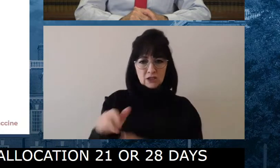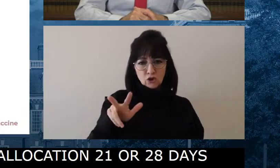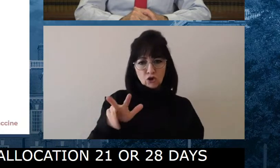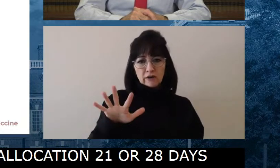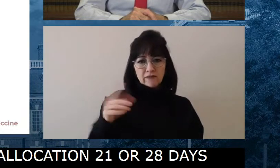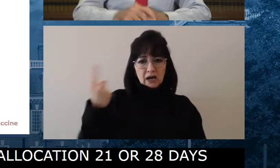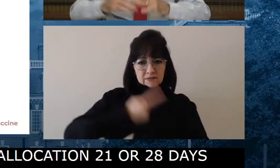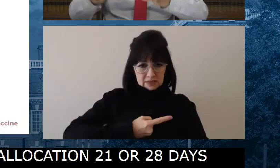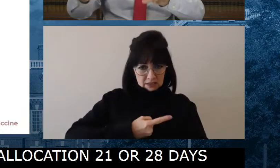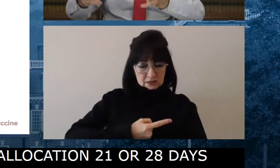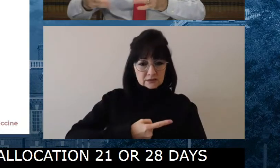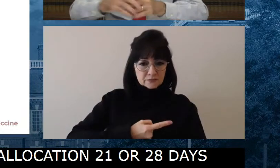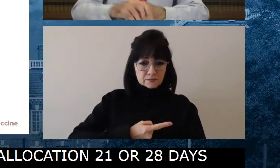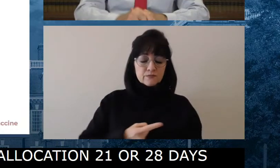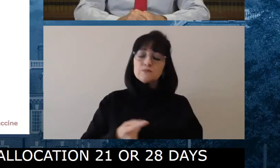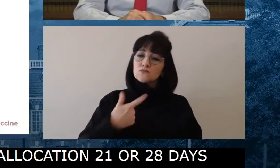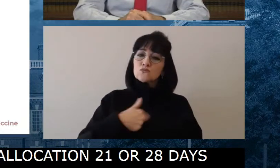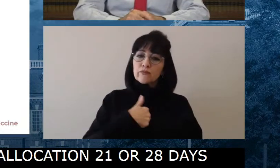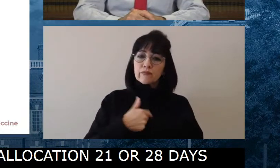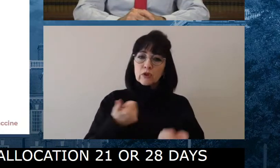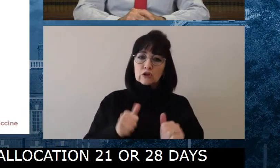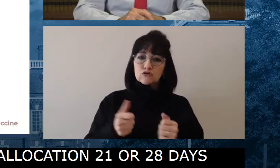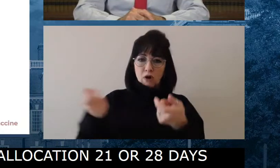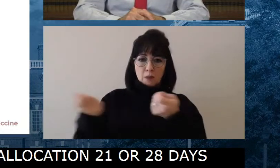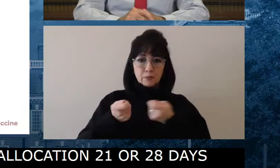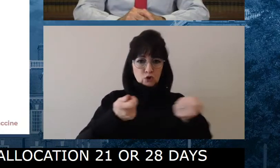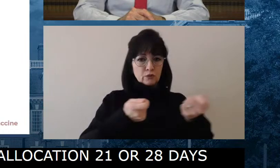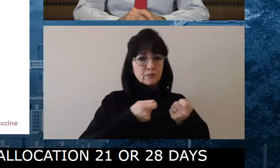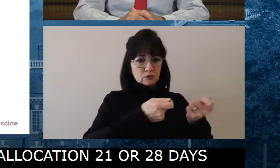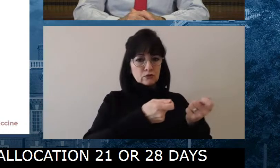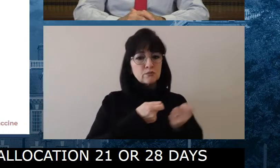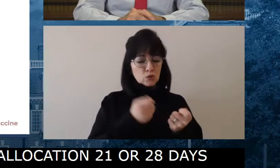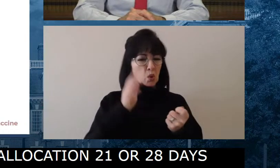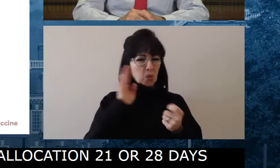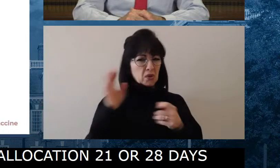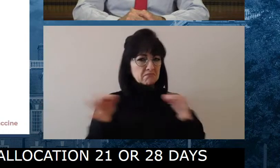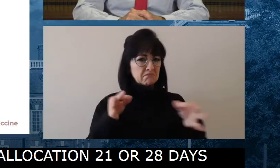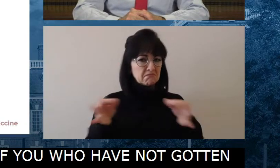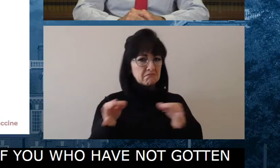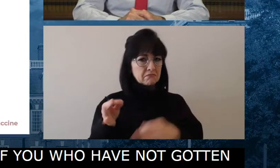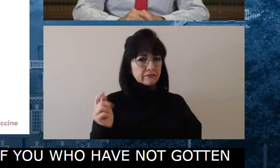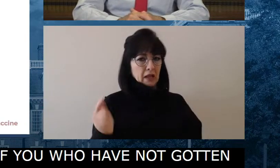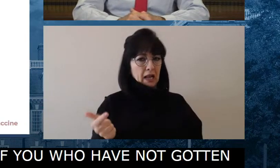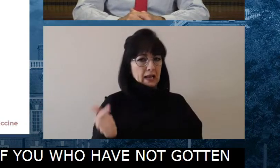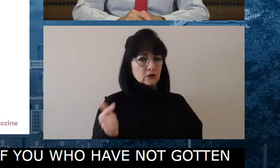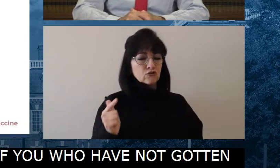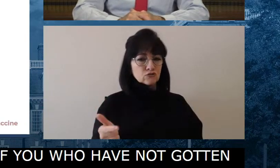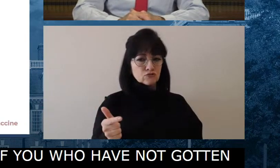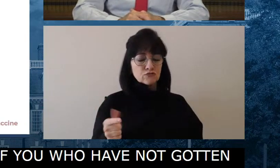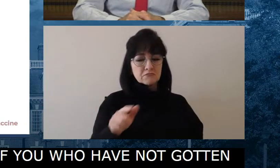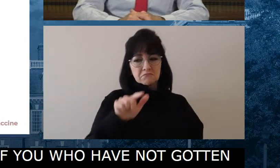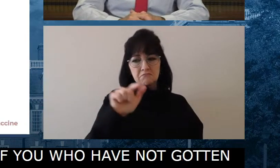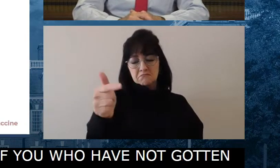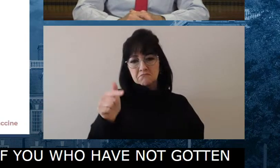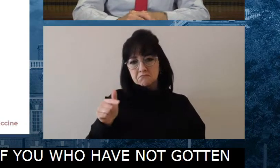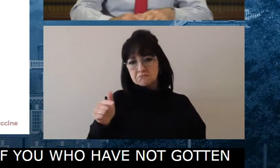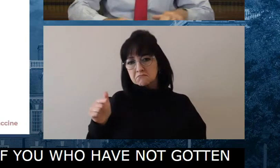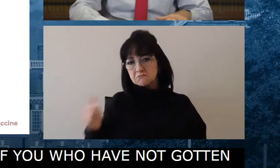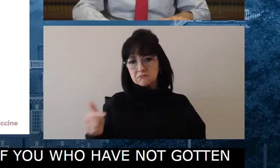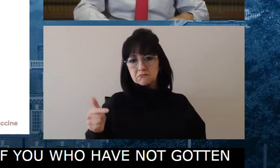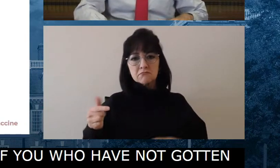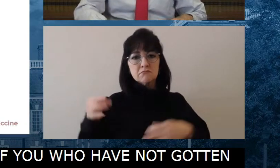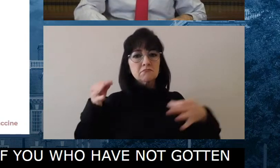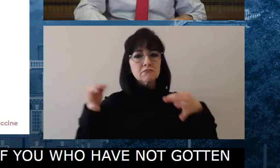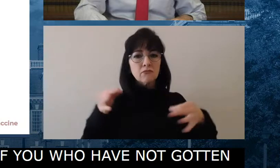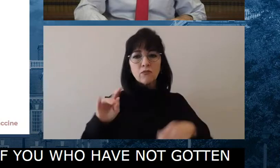for opportunities, one coming that we'll talk about later in terms of additional appointments that we have